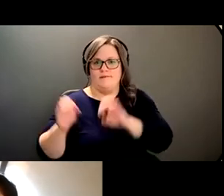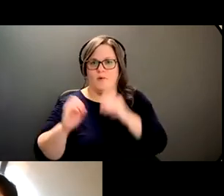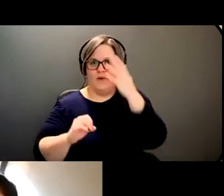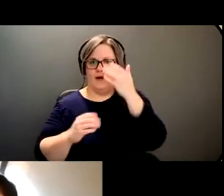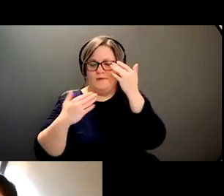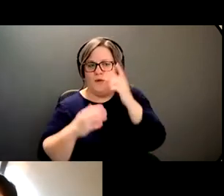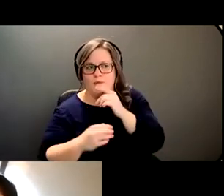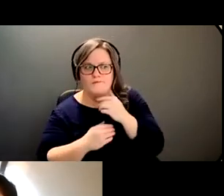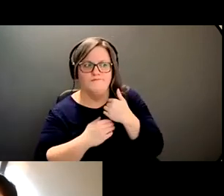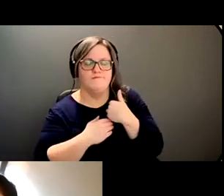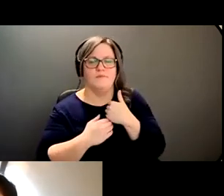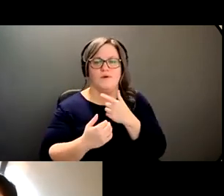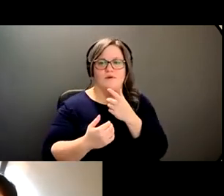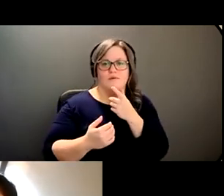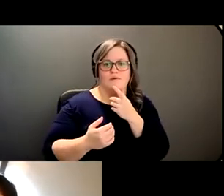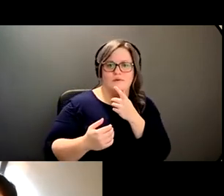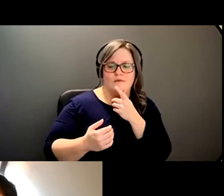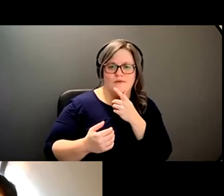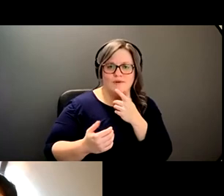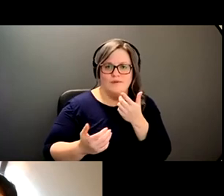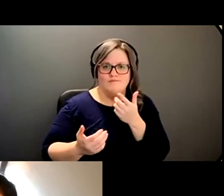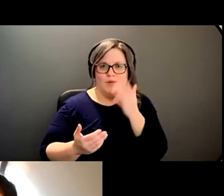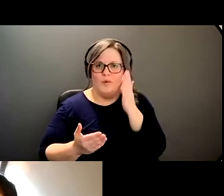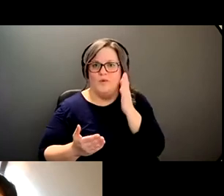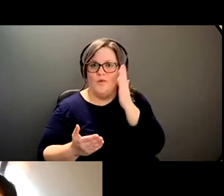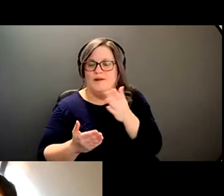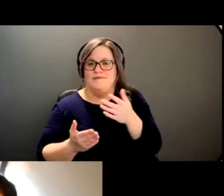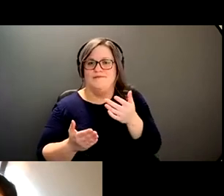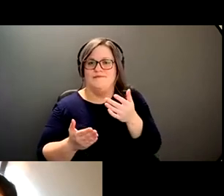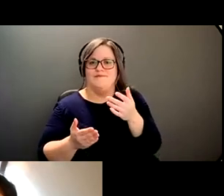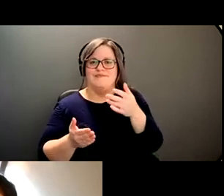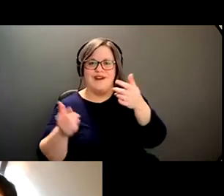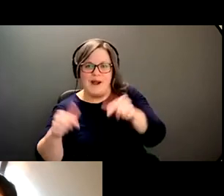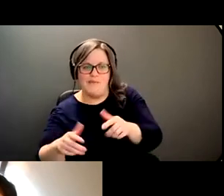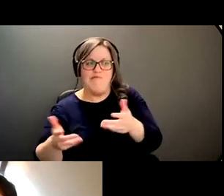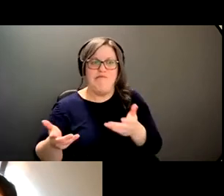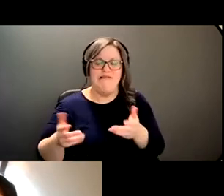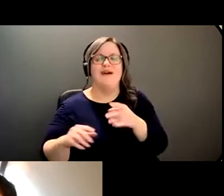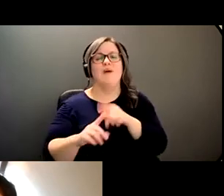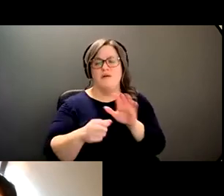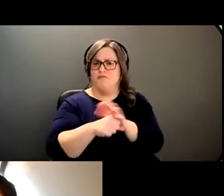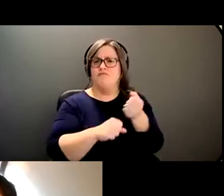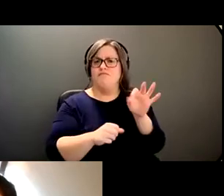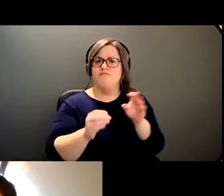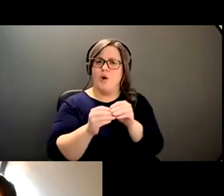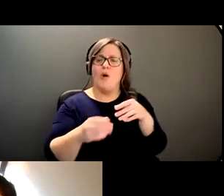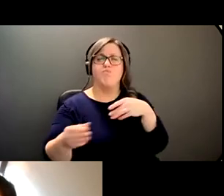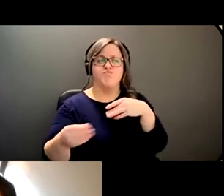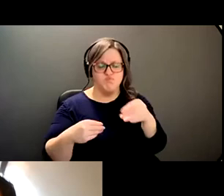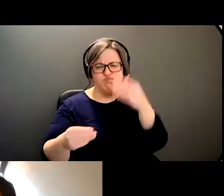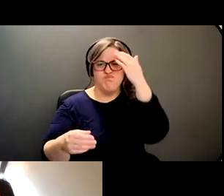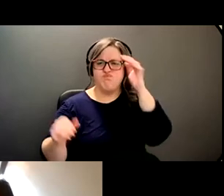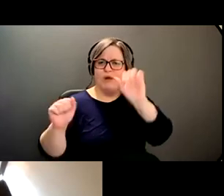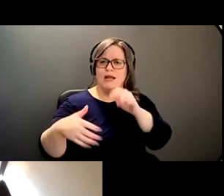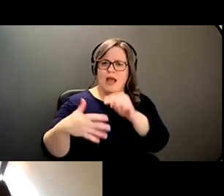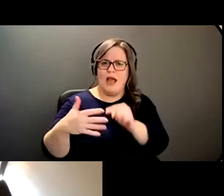It's scary, but I think it's also an opportunity to reflect on how we can kind of reorient this context, especially within online and